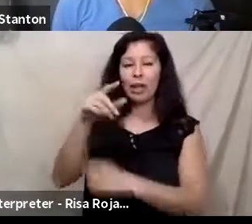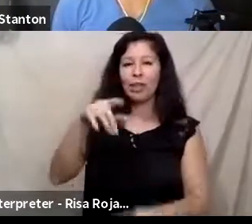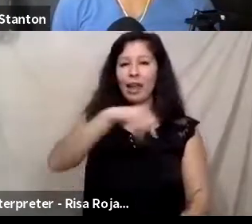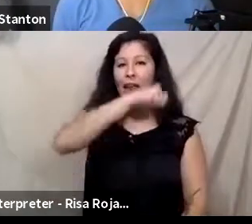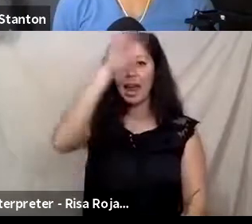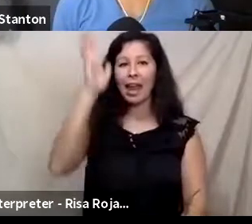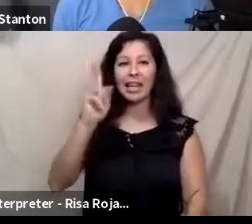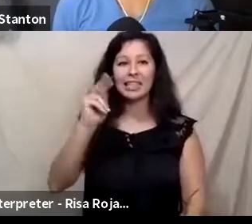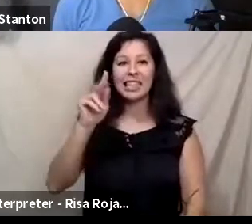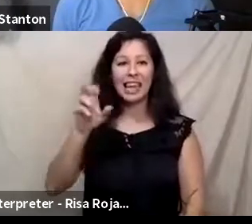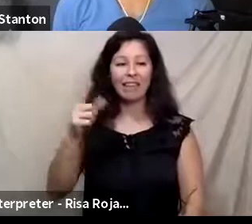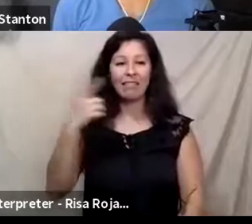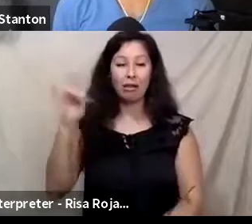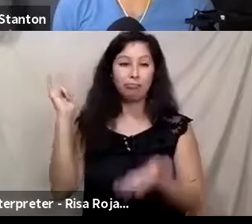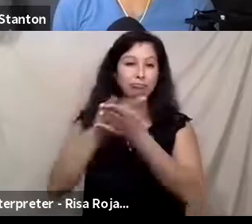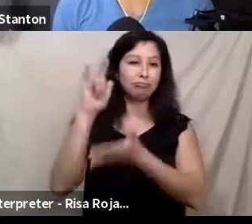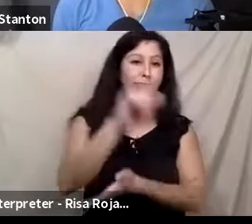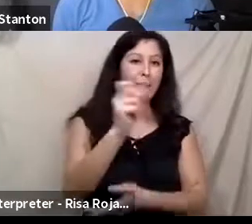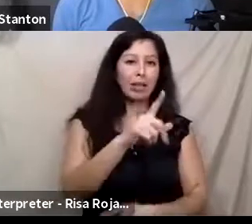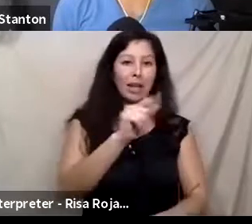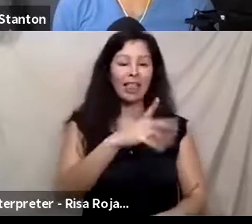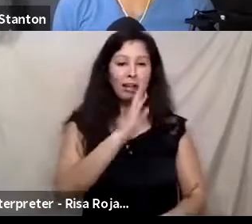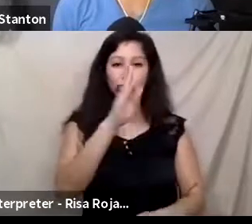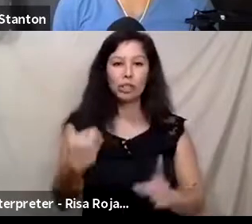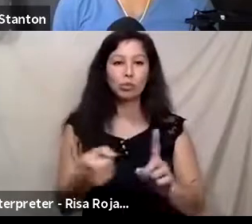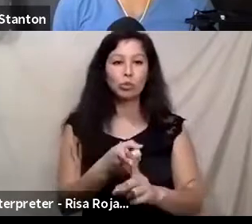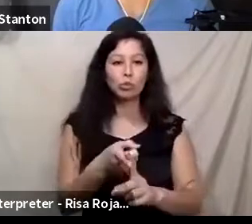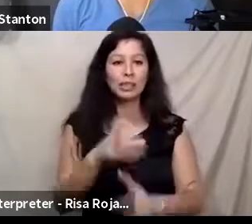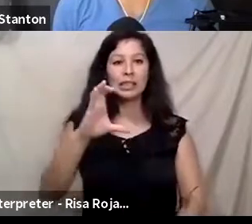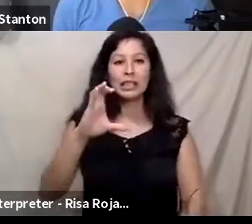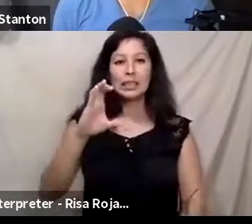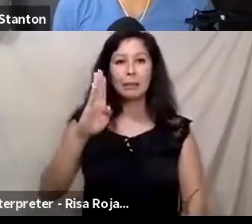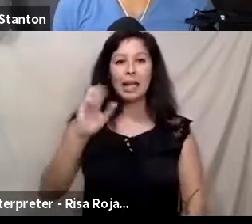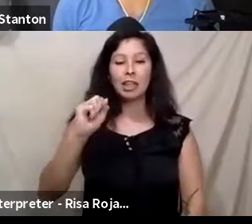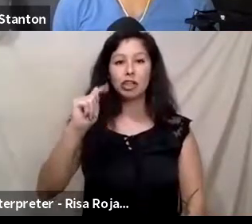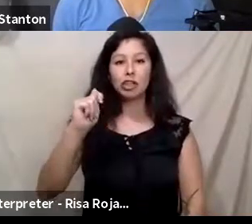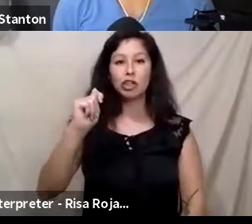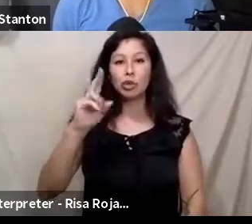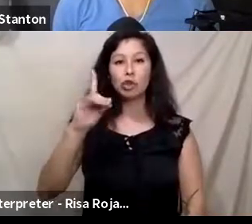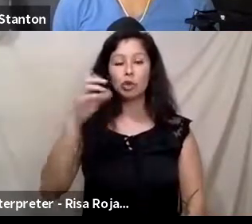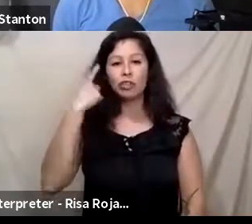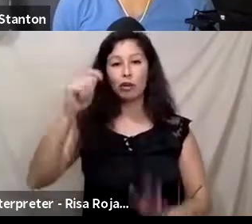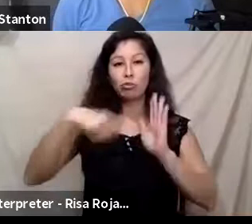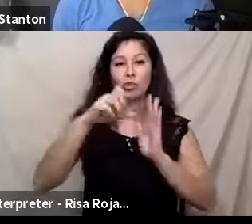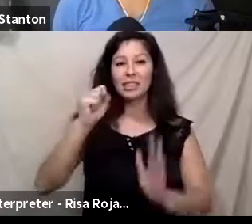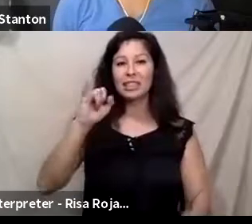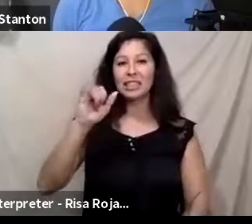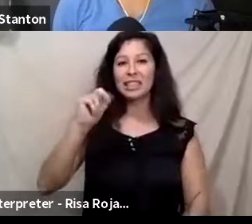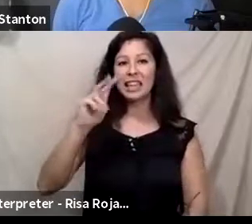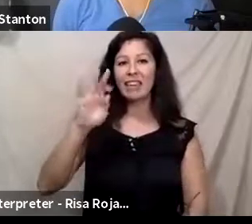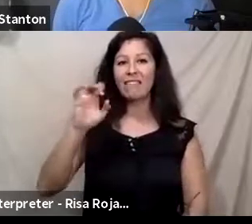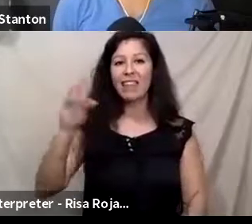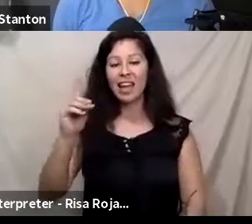plane, came back to Los Angeles and went straight to CBS Studios to shoot Seinfeld. So, and the whole